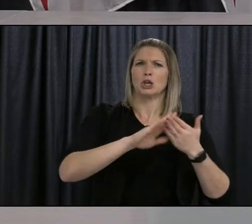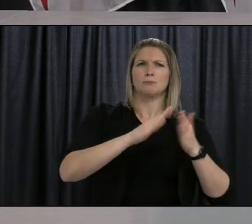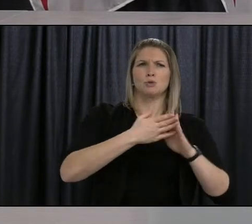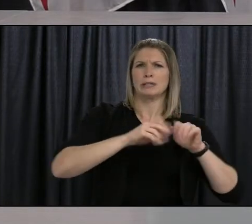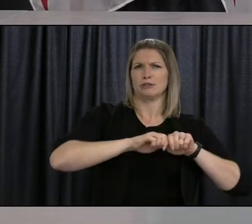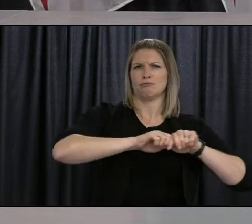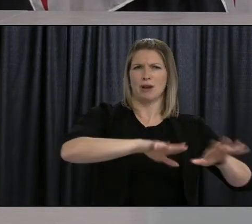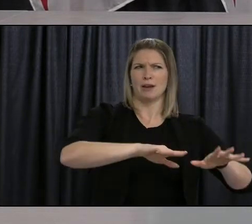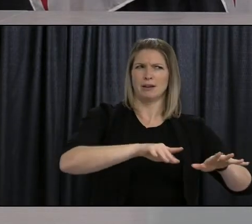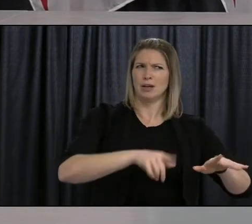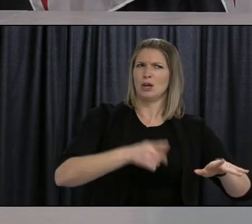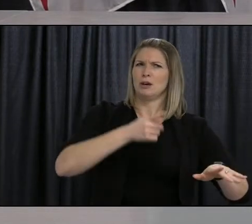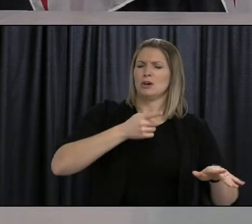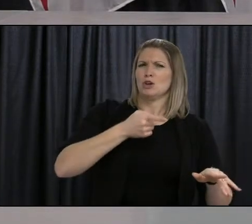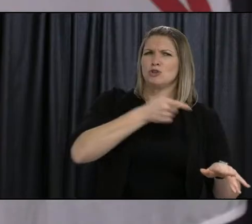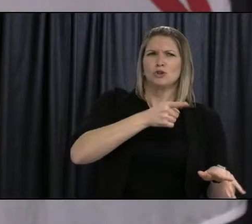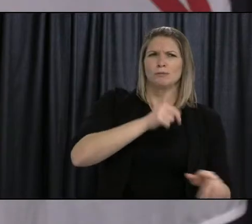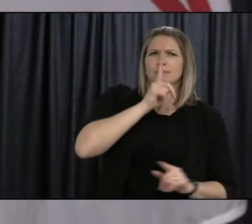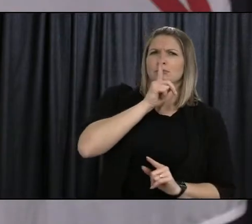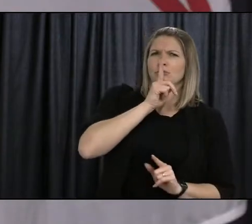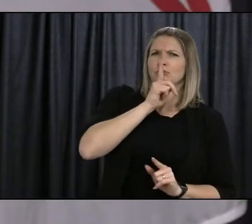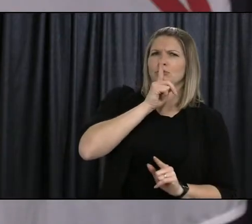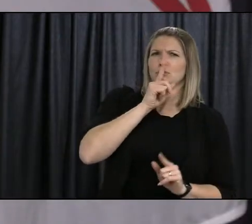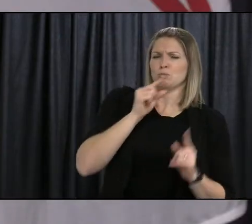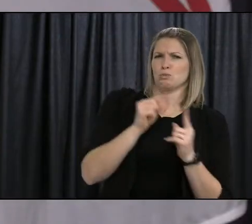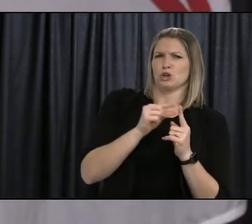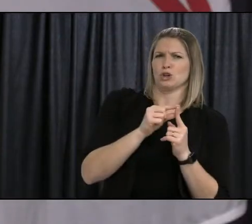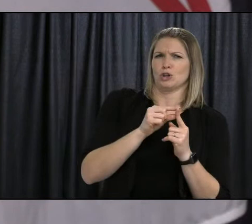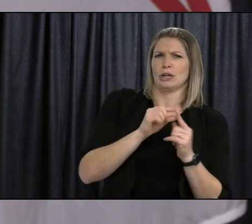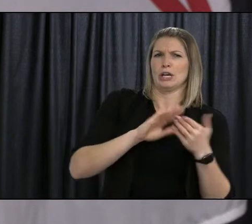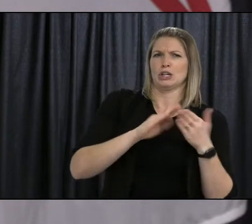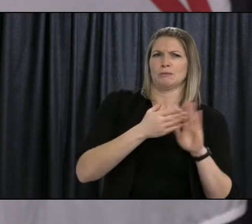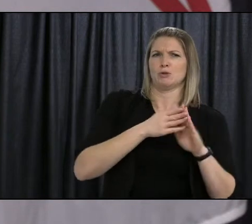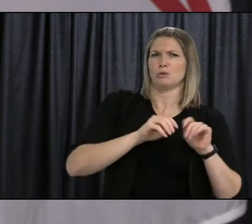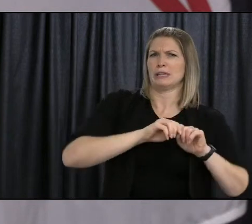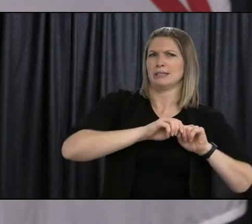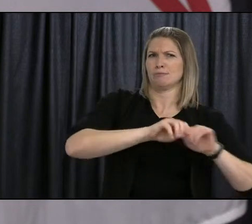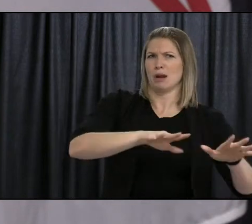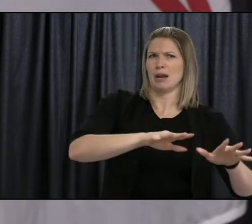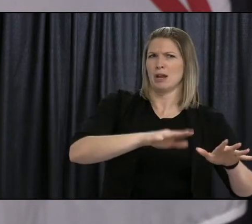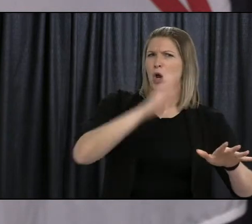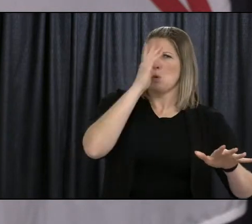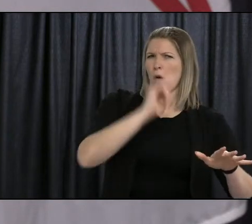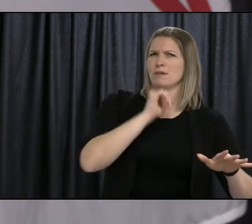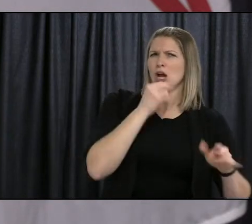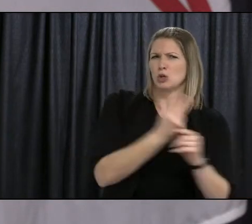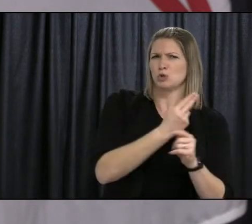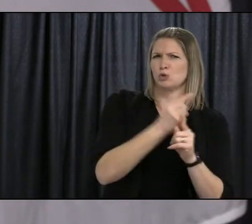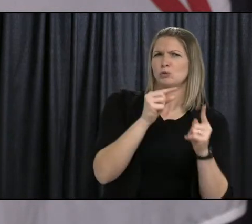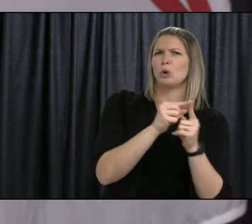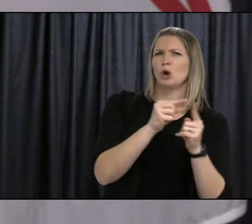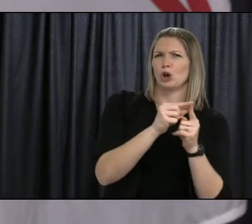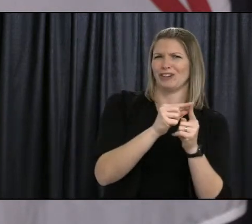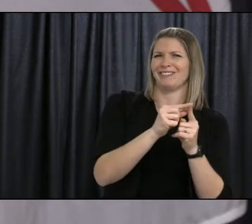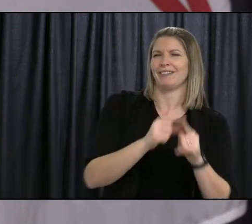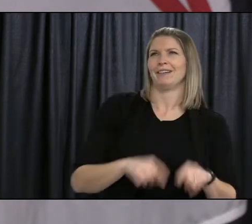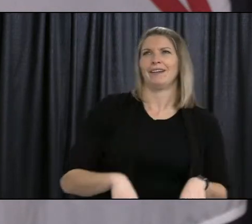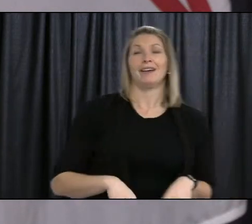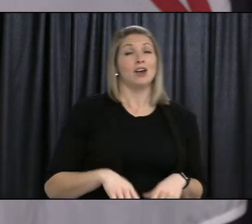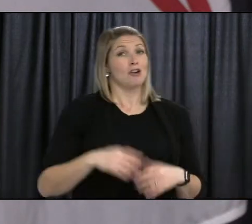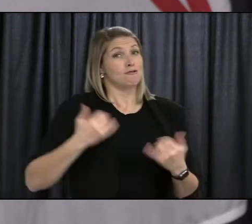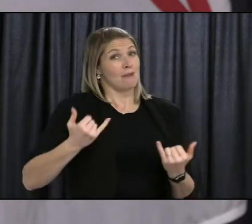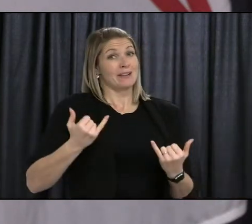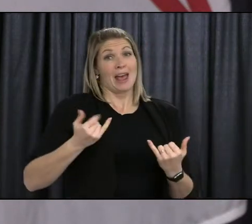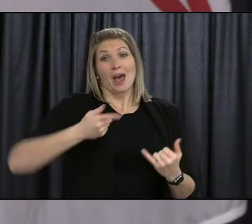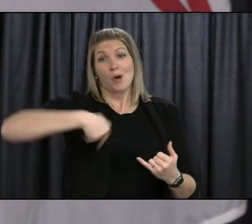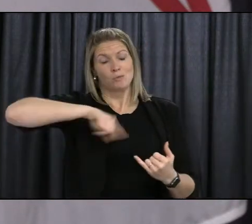term. Why is that? Well, we don't have our investigation completed at this time. So, public health is